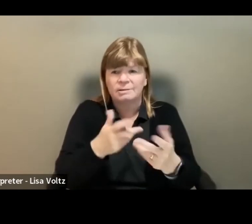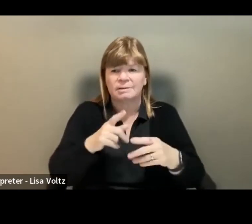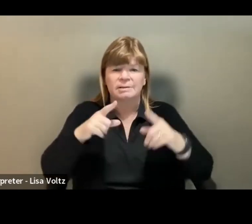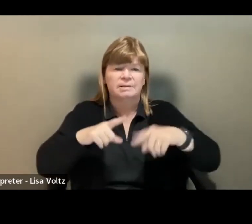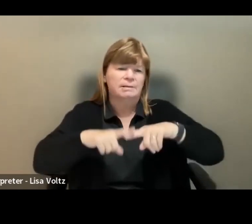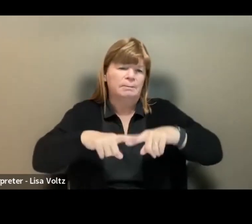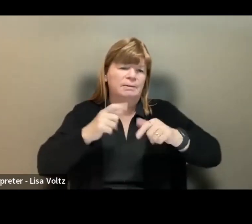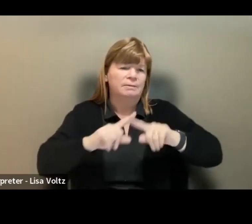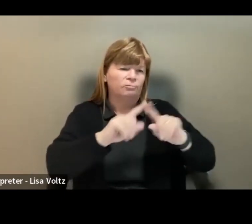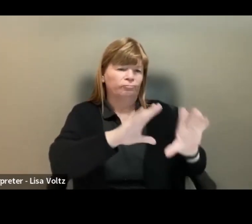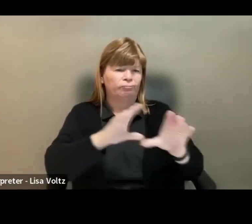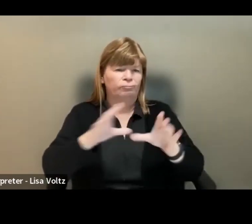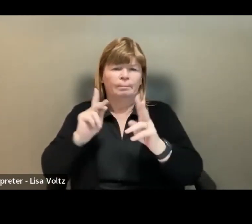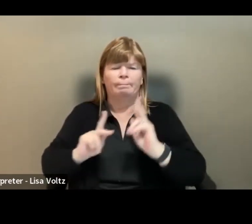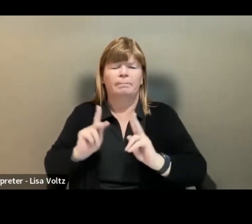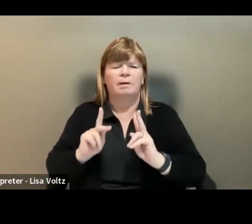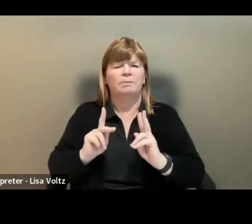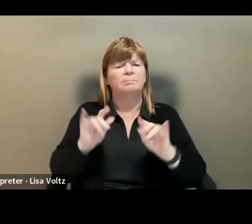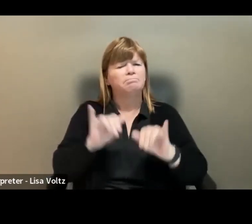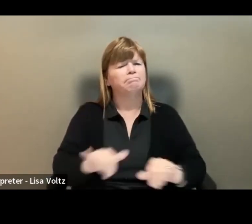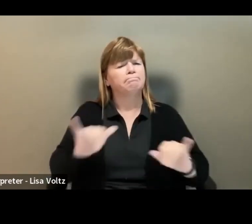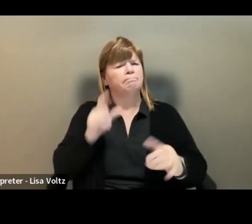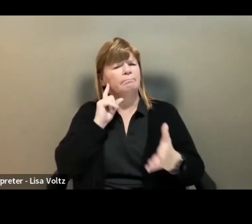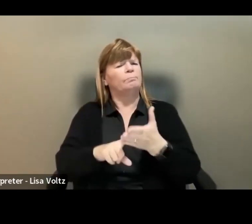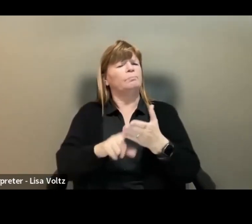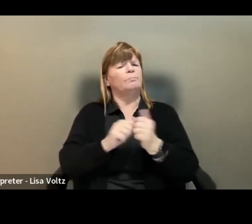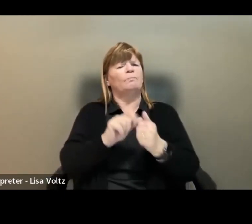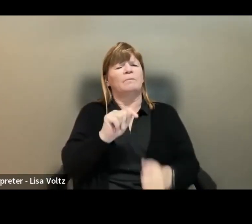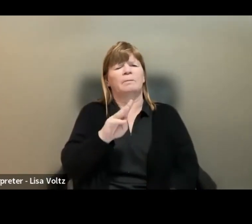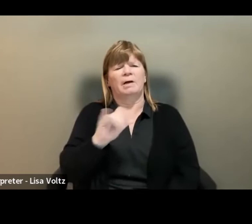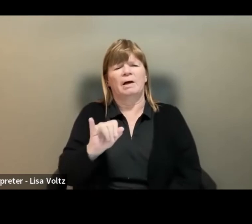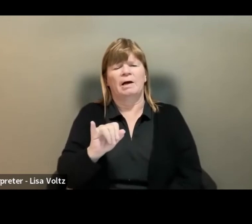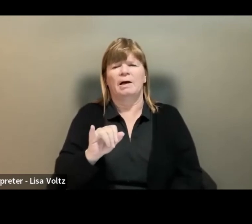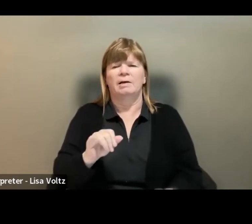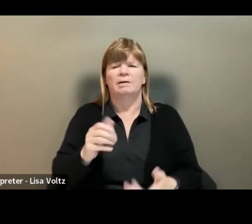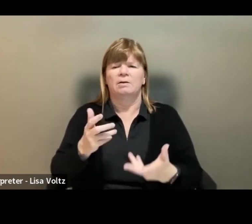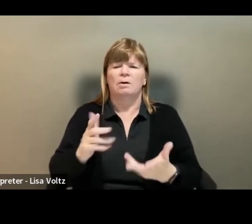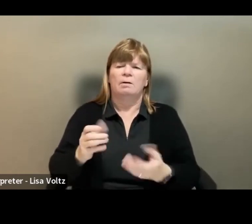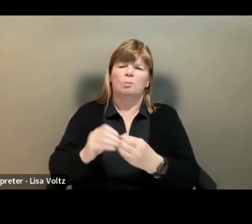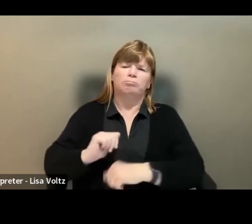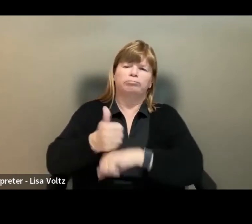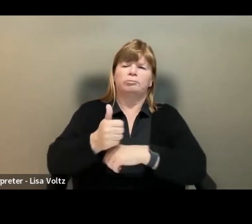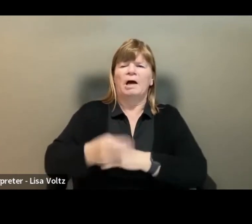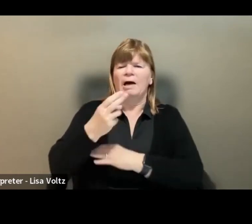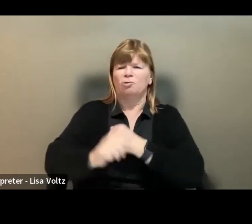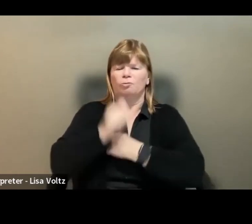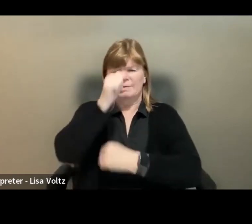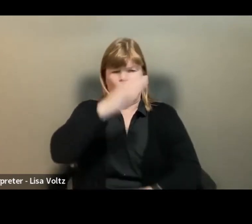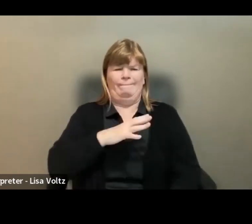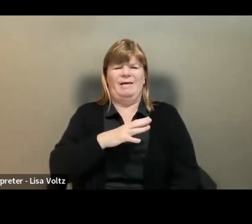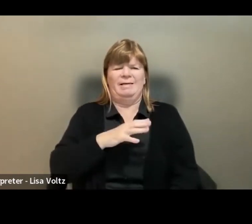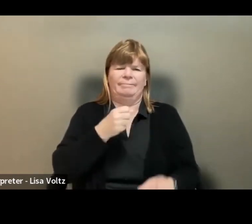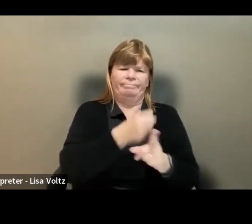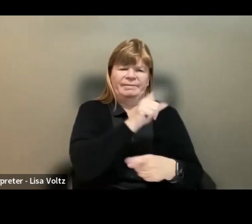people. A consistent disparity in TBI is the well-established higher risk among men of sustaining a